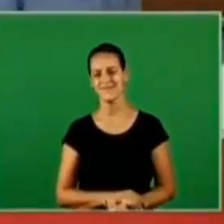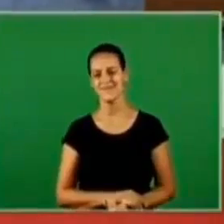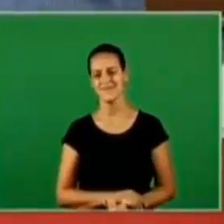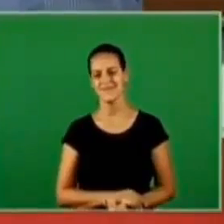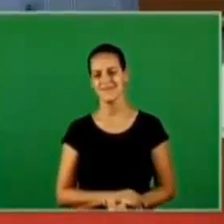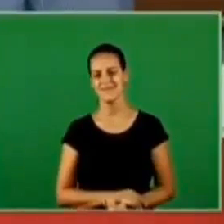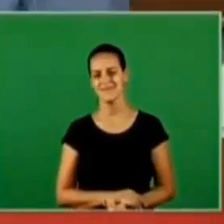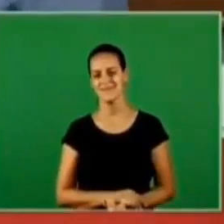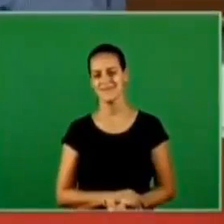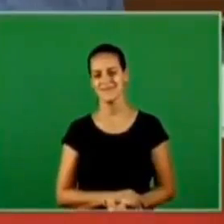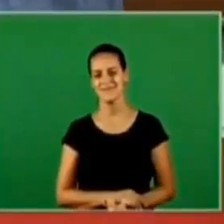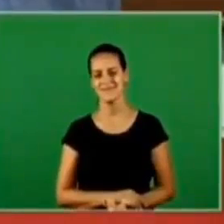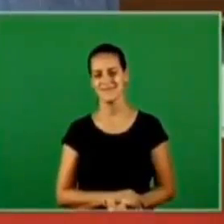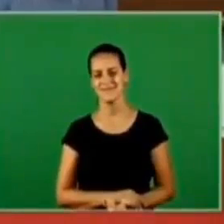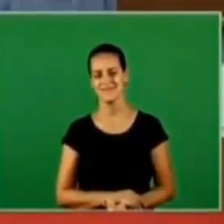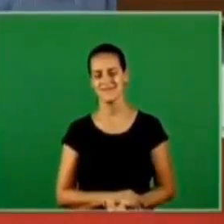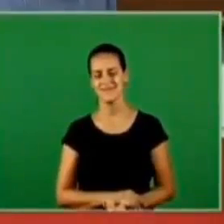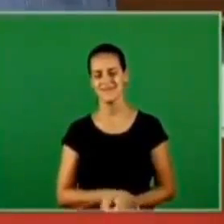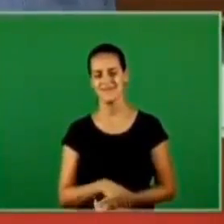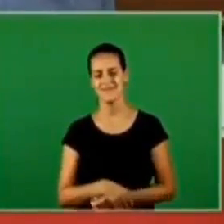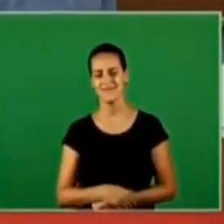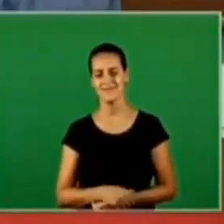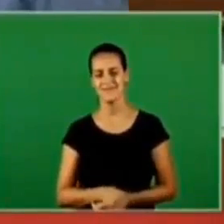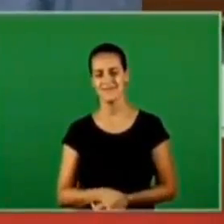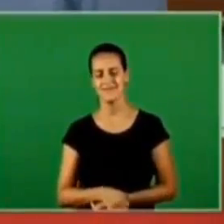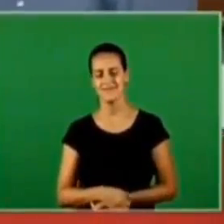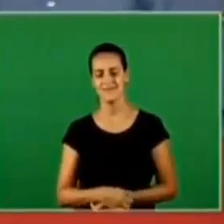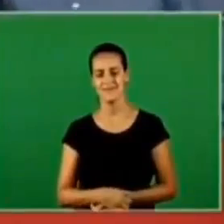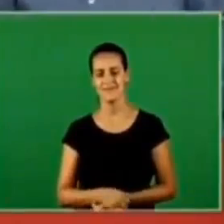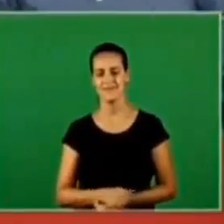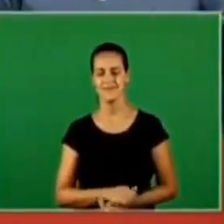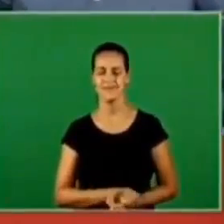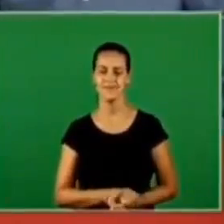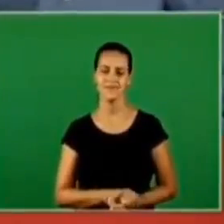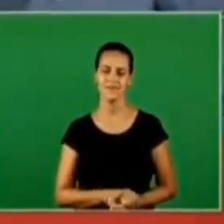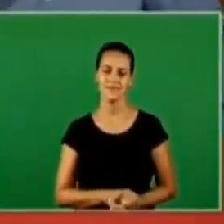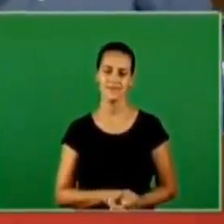It's not even this. As a very sympathetic individual there.